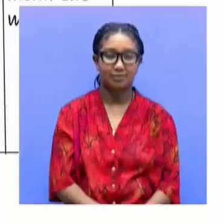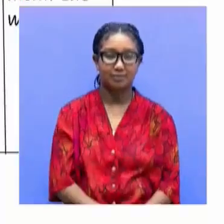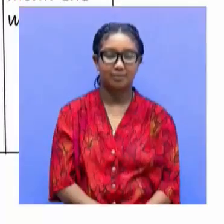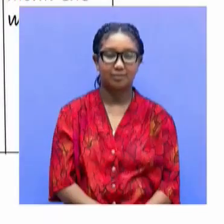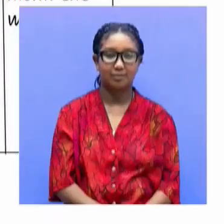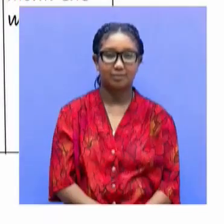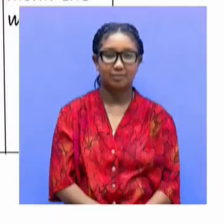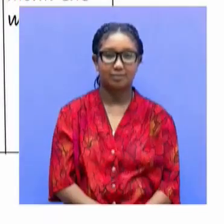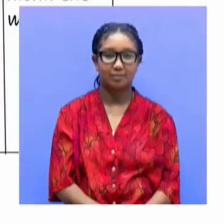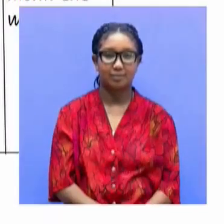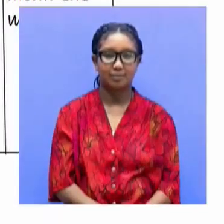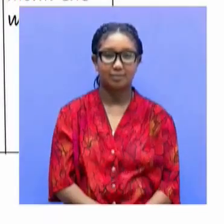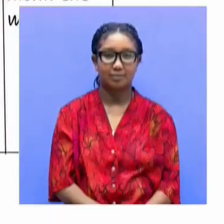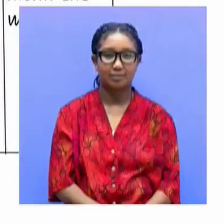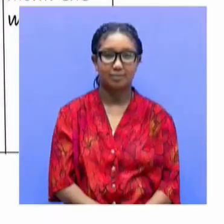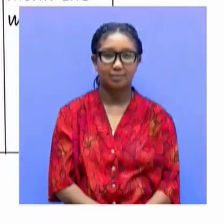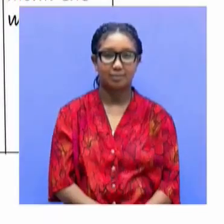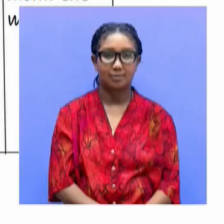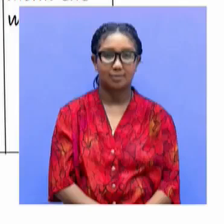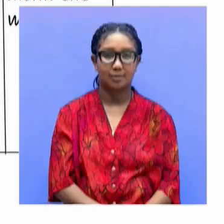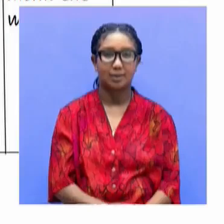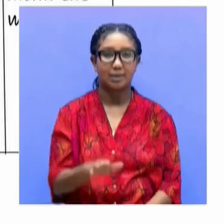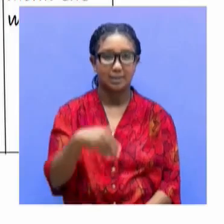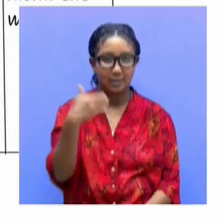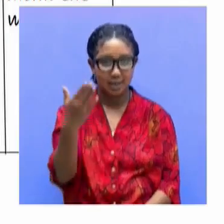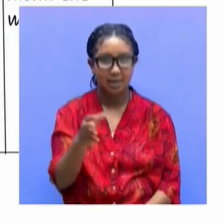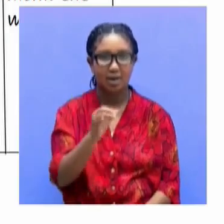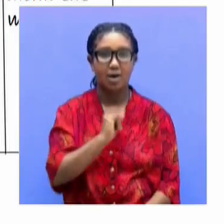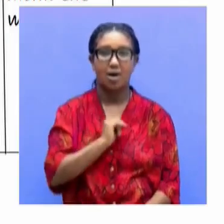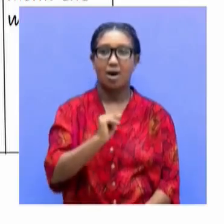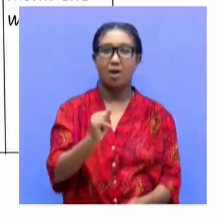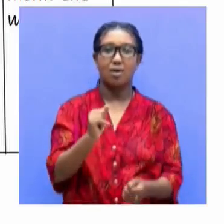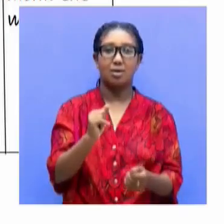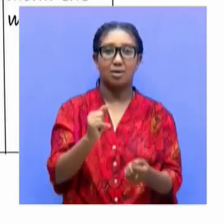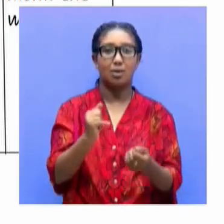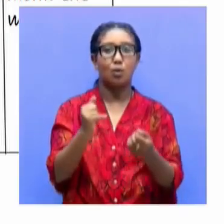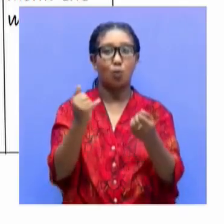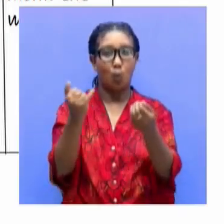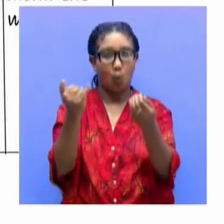I'm sure you start by saying like this, and then I wanted,